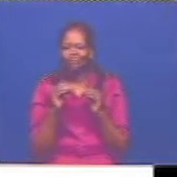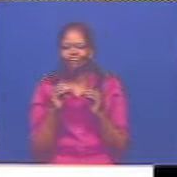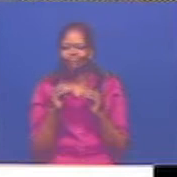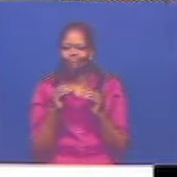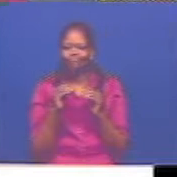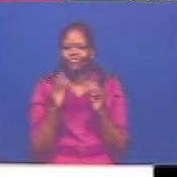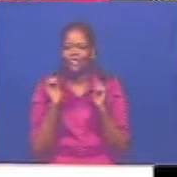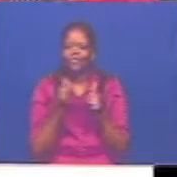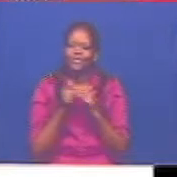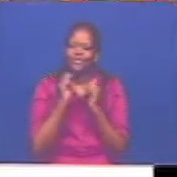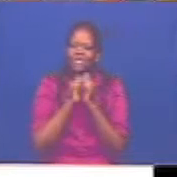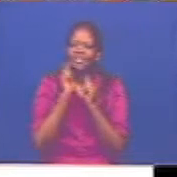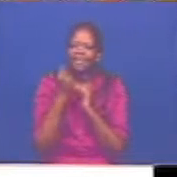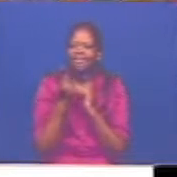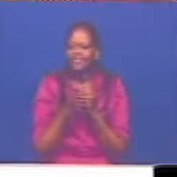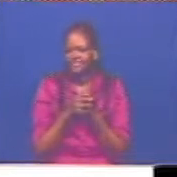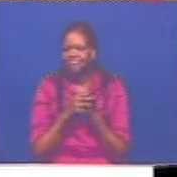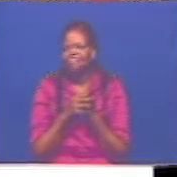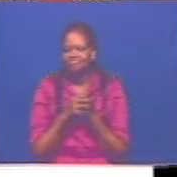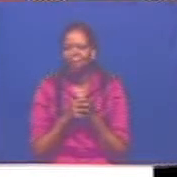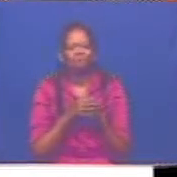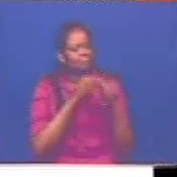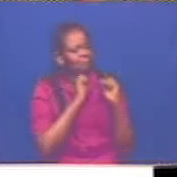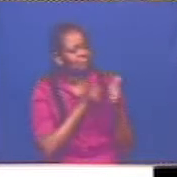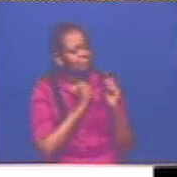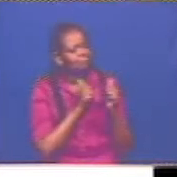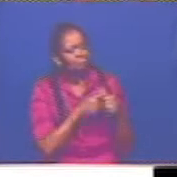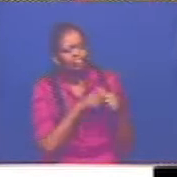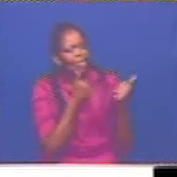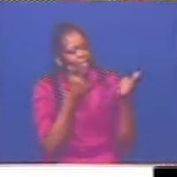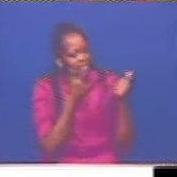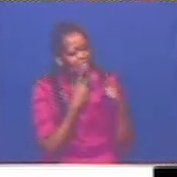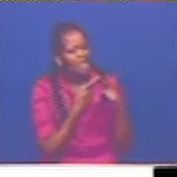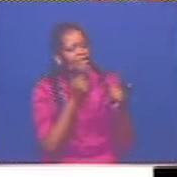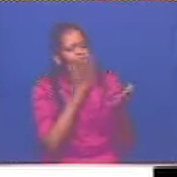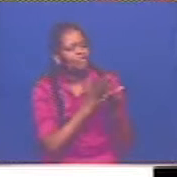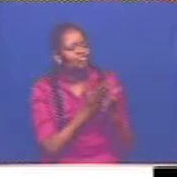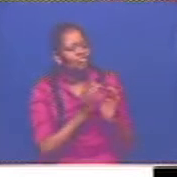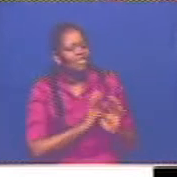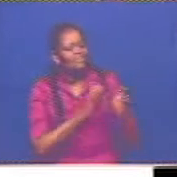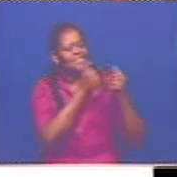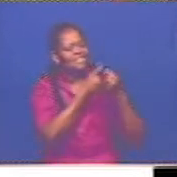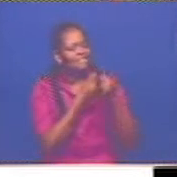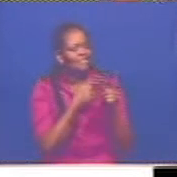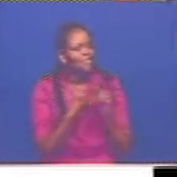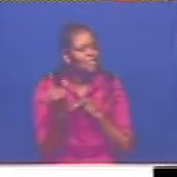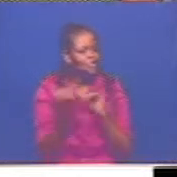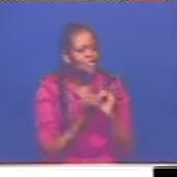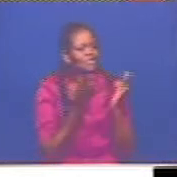na. All right. Yes. All right. Well said, gentlemen. Well said. But again, I will leave you with a challenge as we introduce